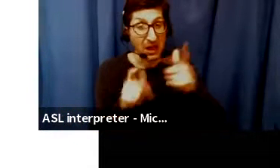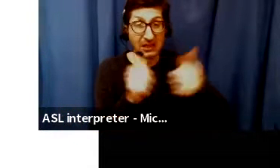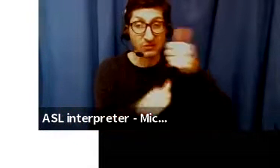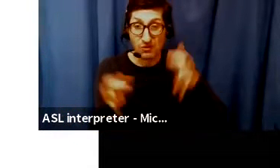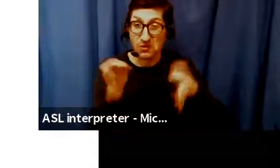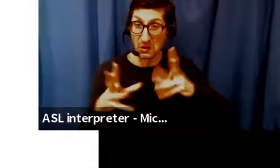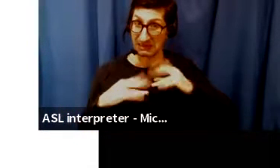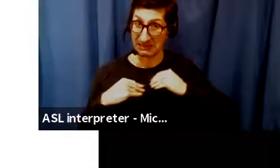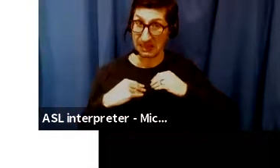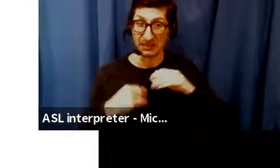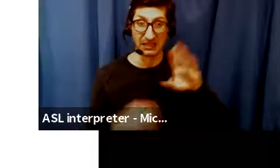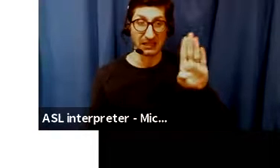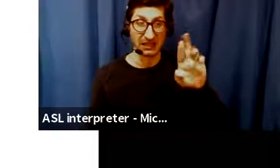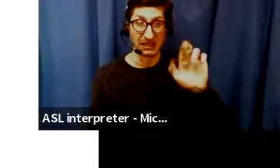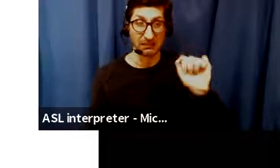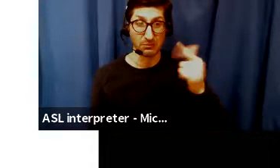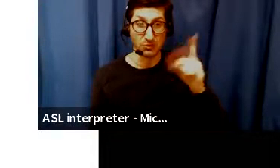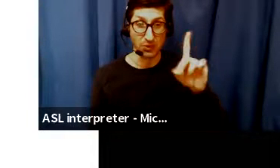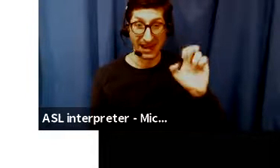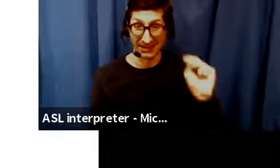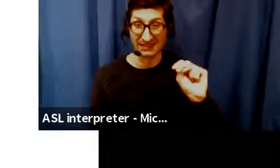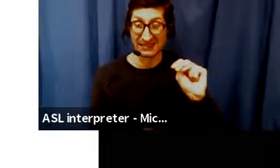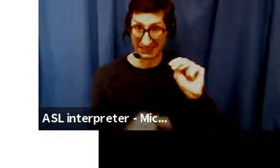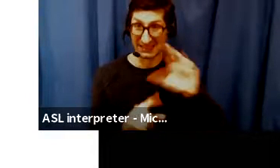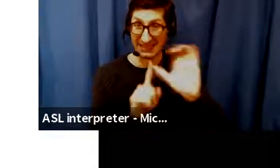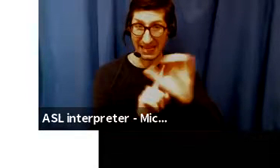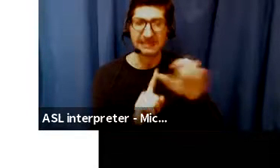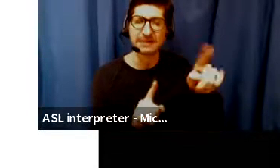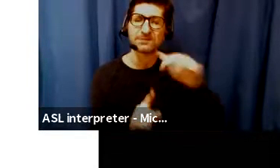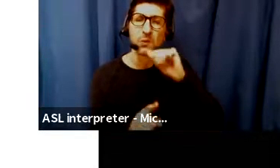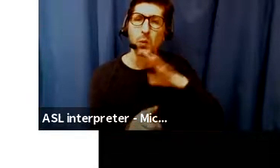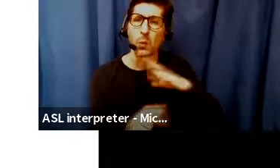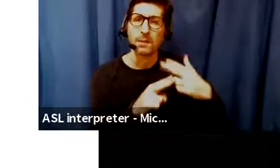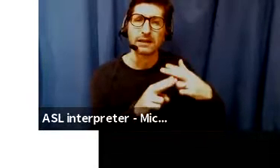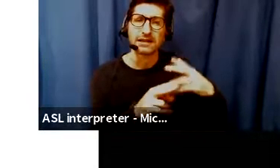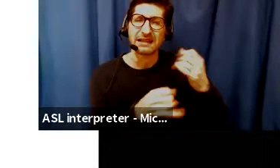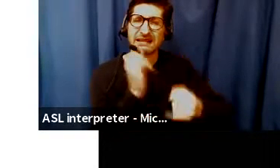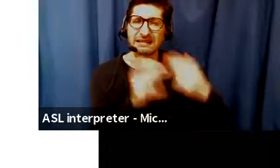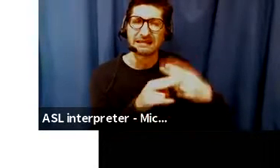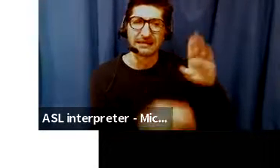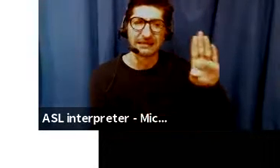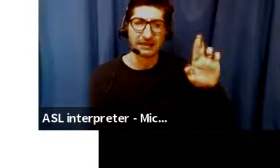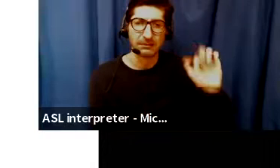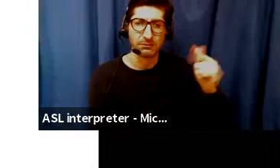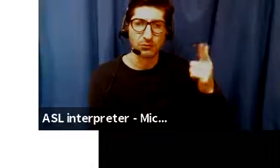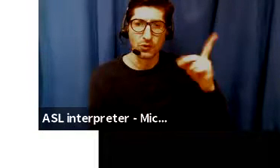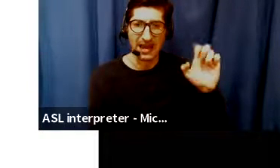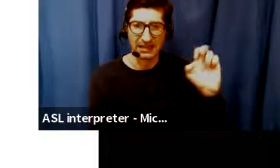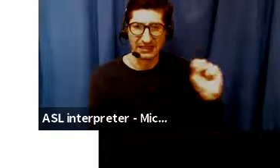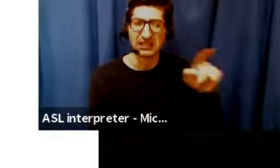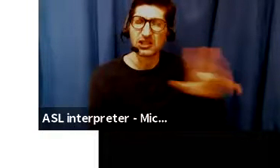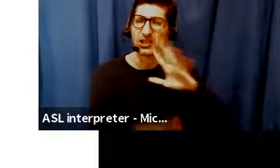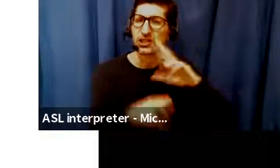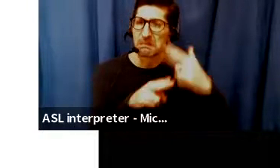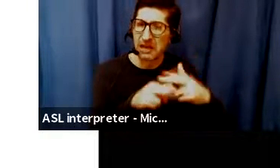Bragdon disclosed that she was HIV positive. She just disclosed it during the regular medical information that